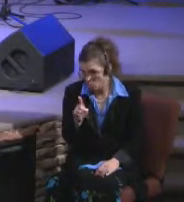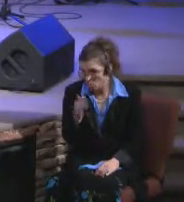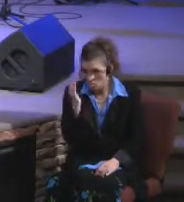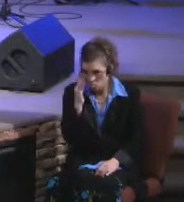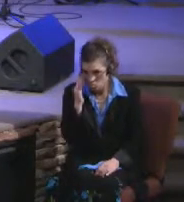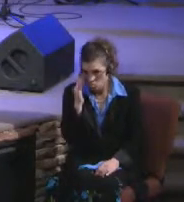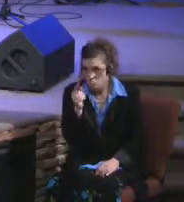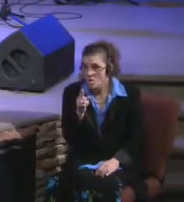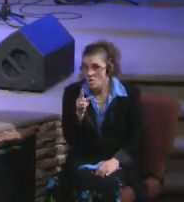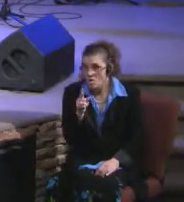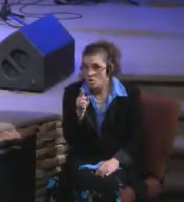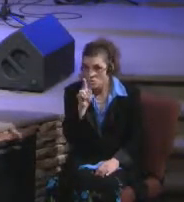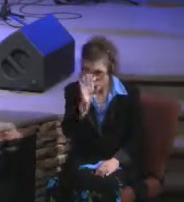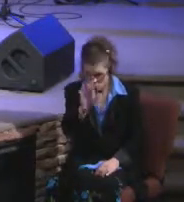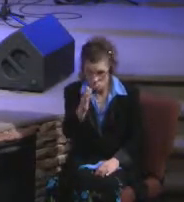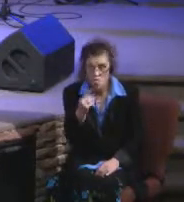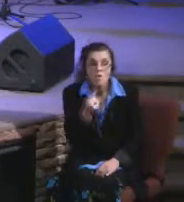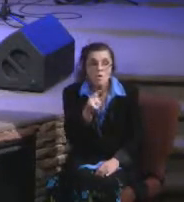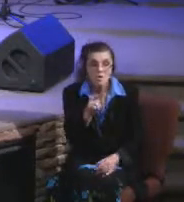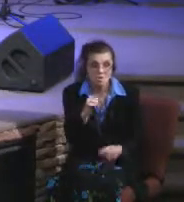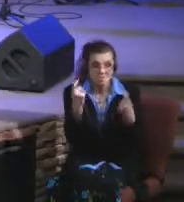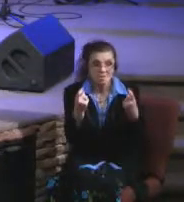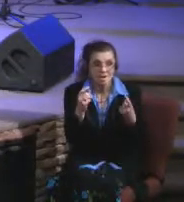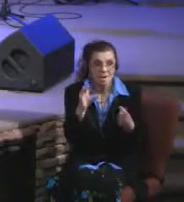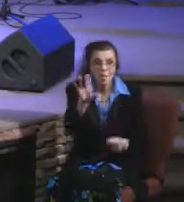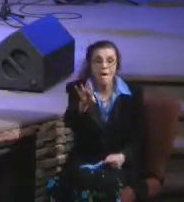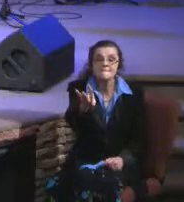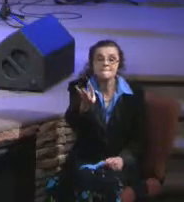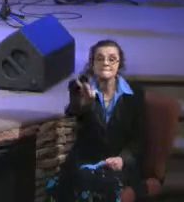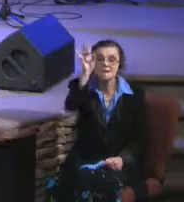that your sin will find you out.